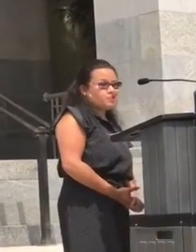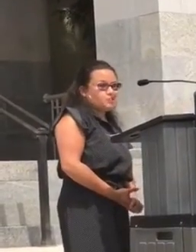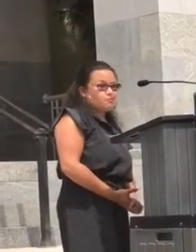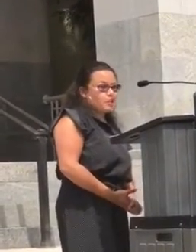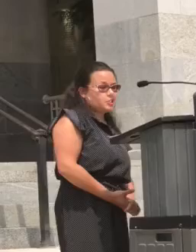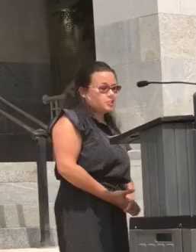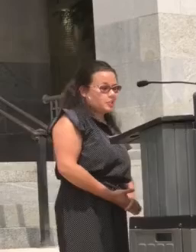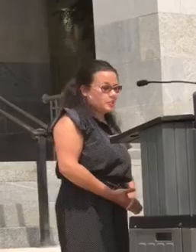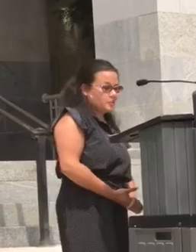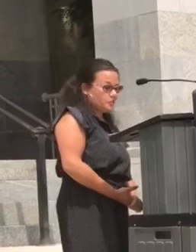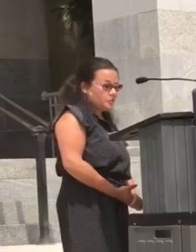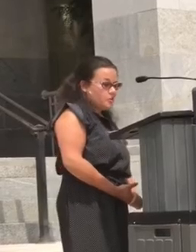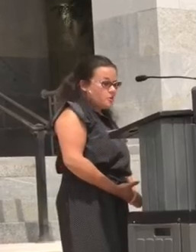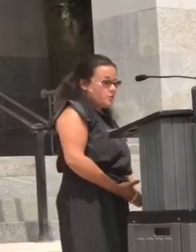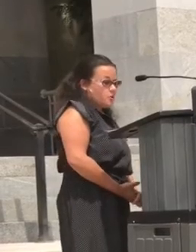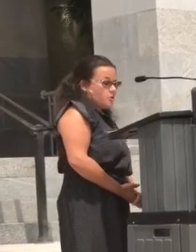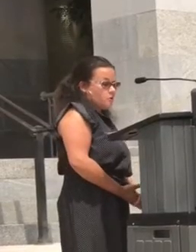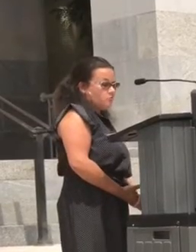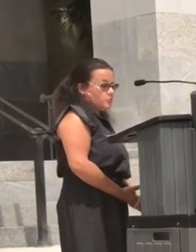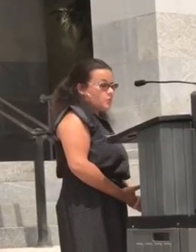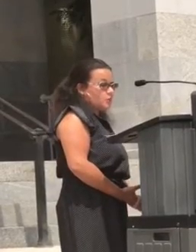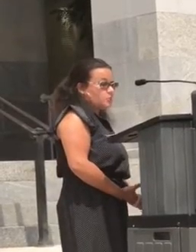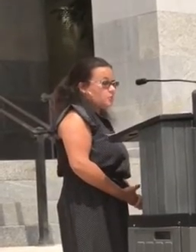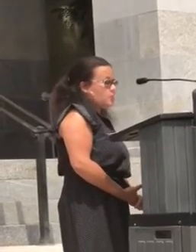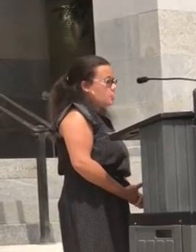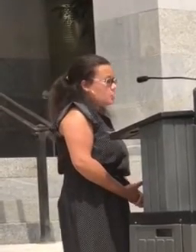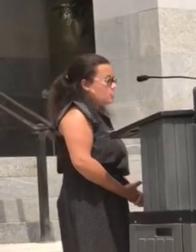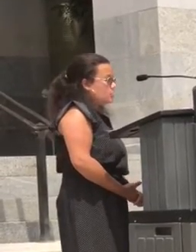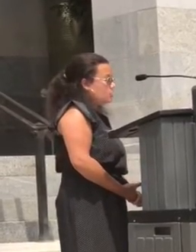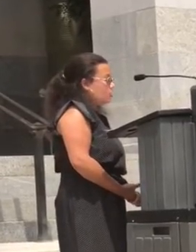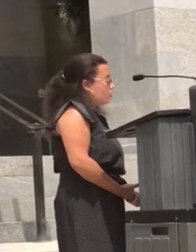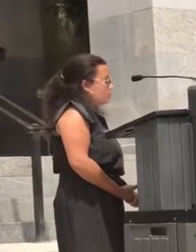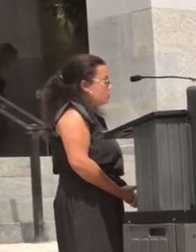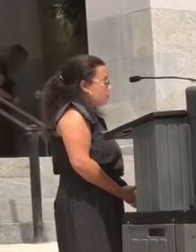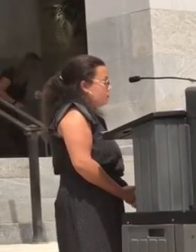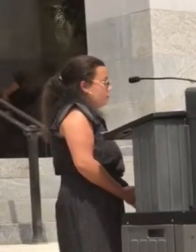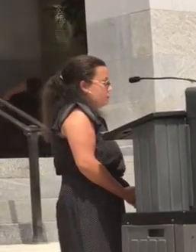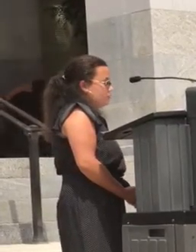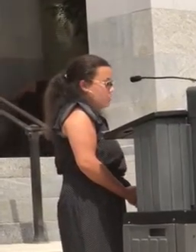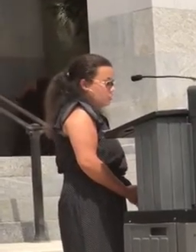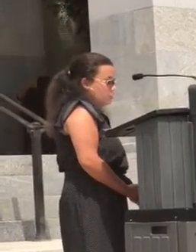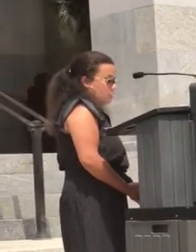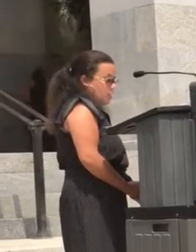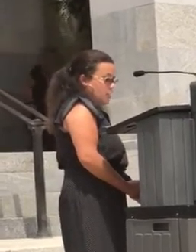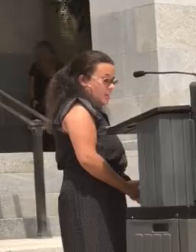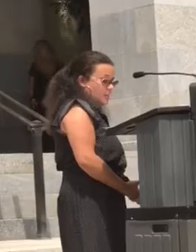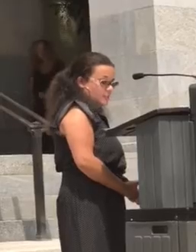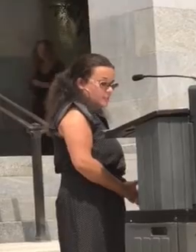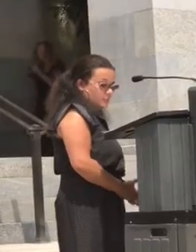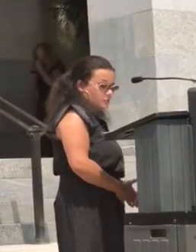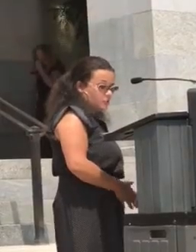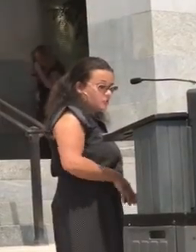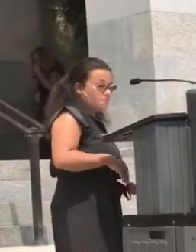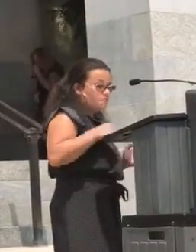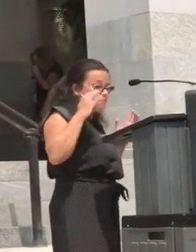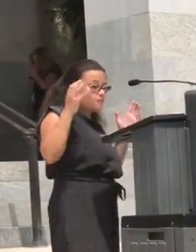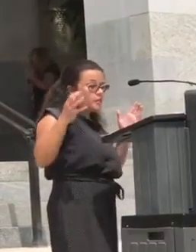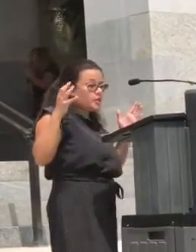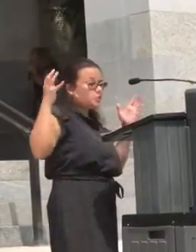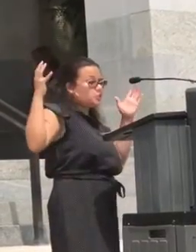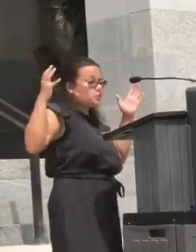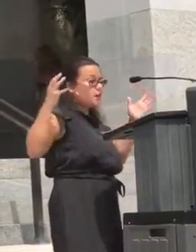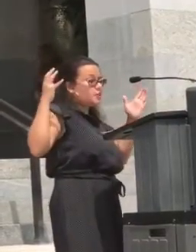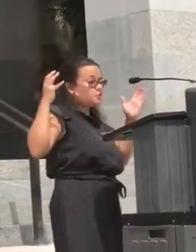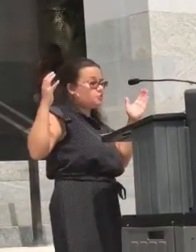which was amazing. It was nice to get out of the dorm rooms for a while and enjoy a